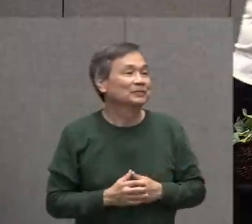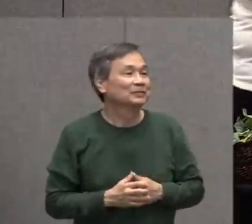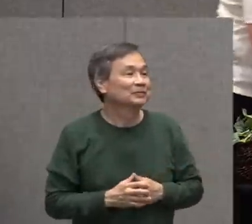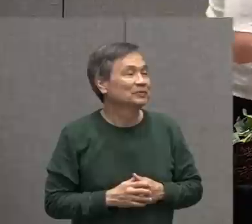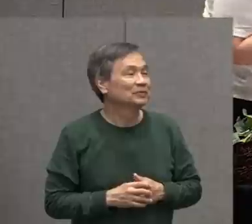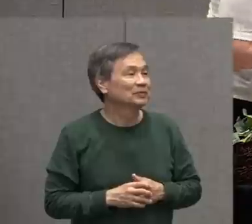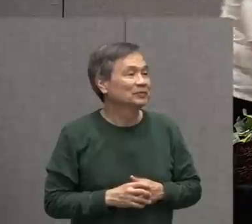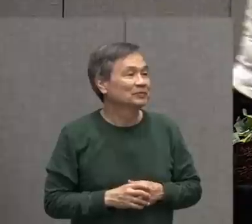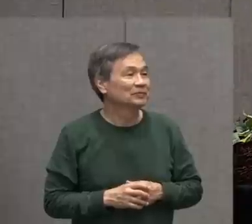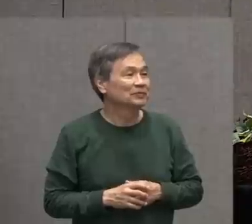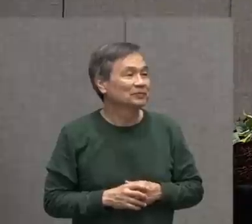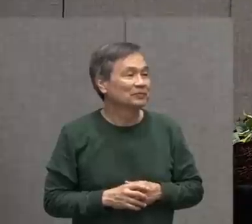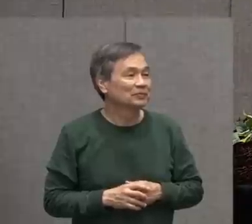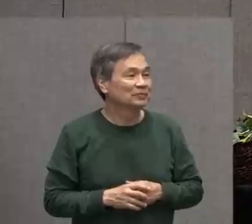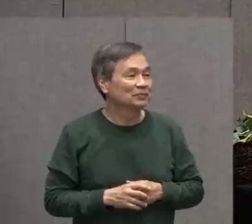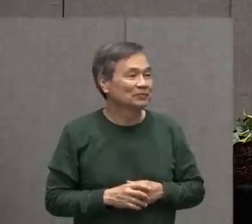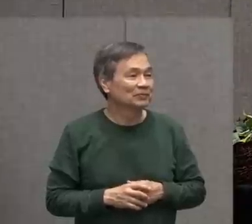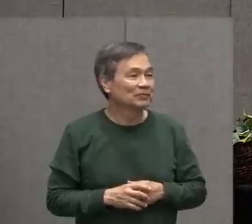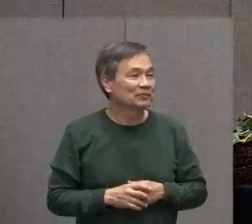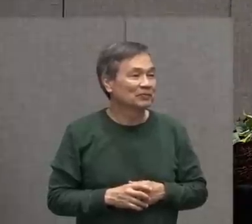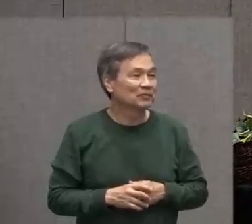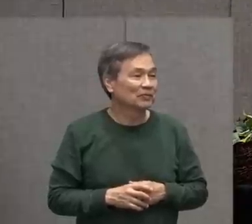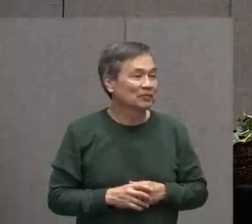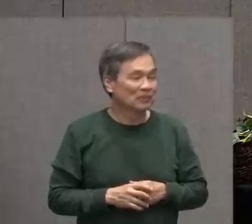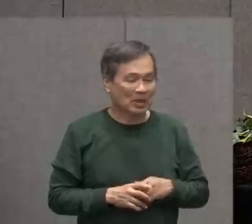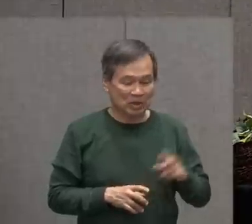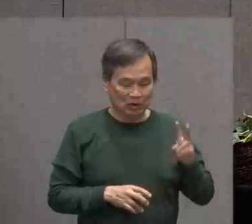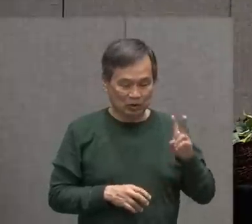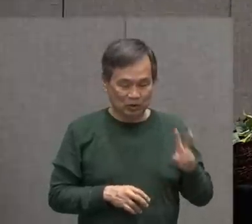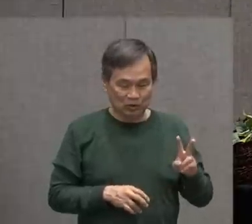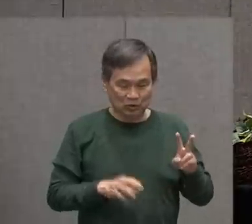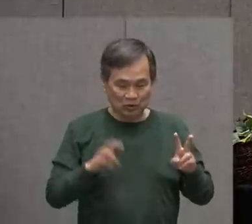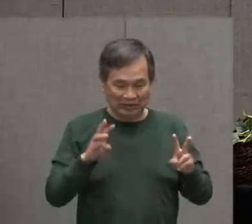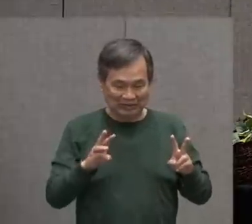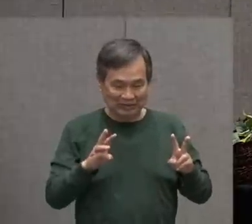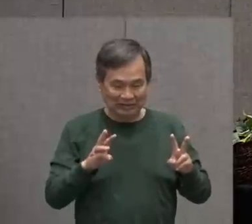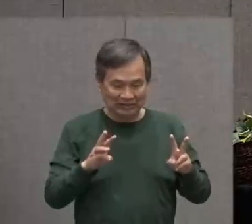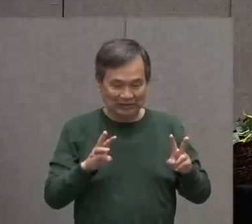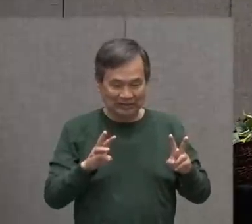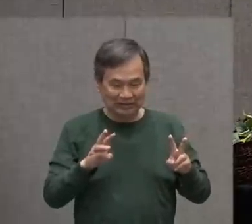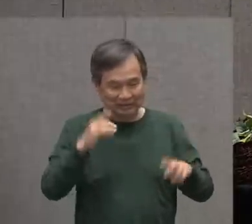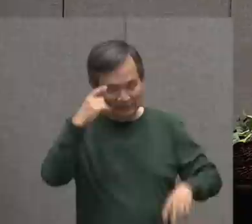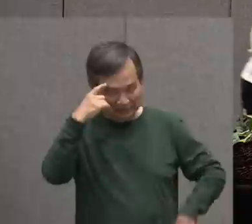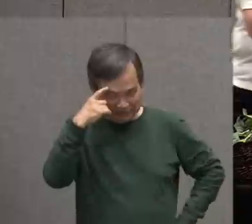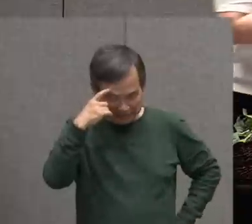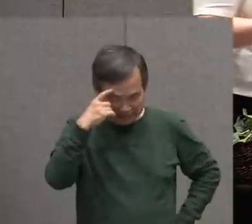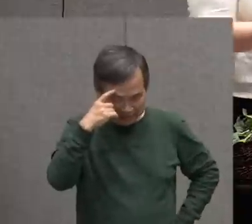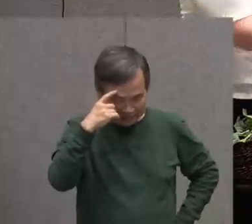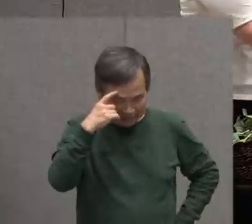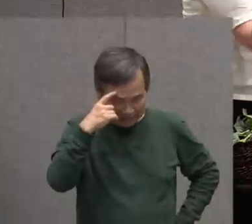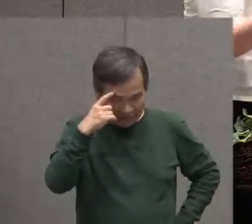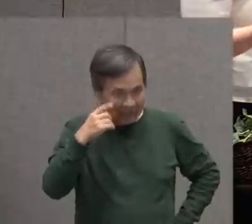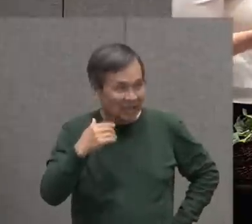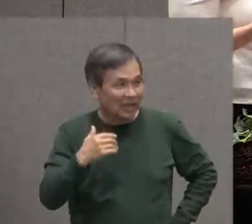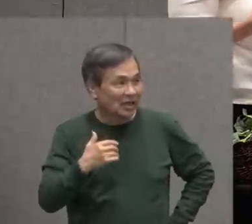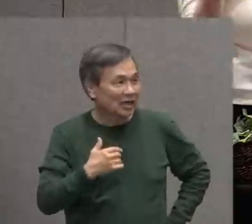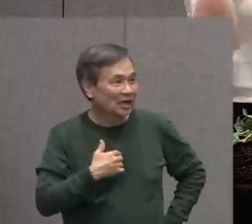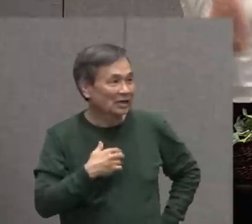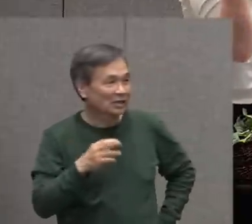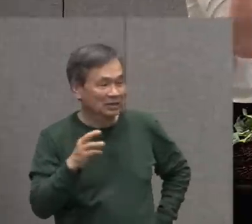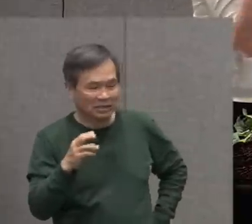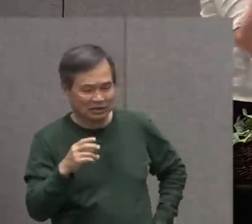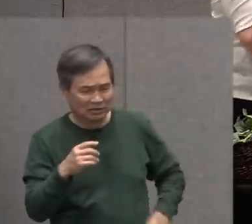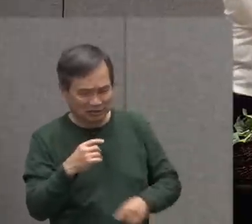there. This says 2 and 6. I have to remember that I only have a 6-sided dice. I thought it looked like a